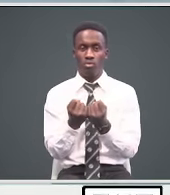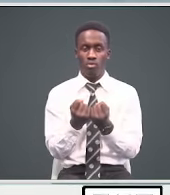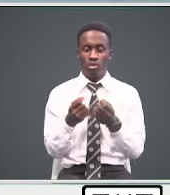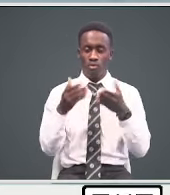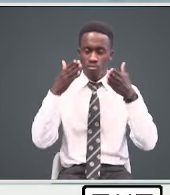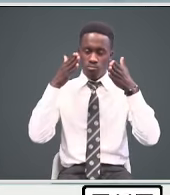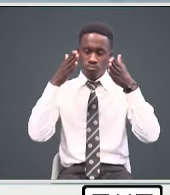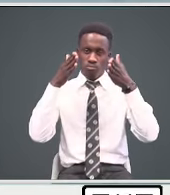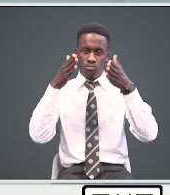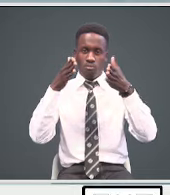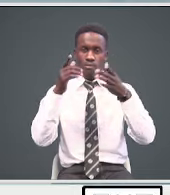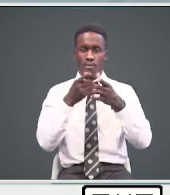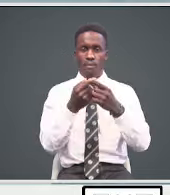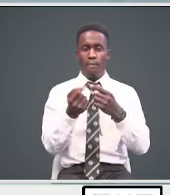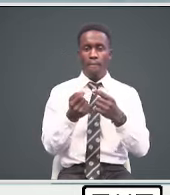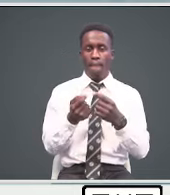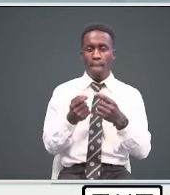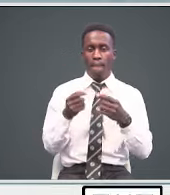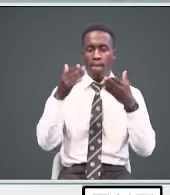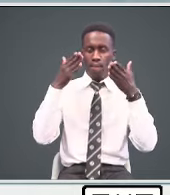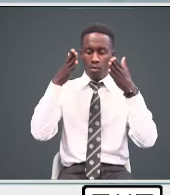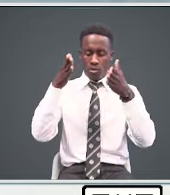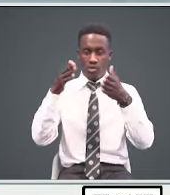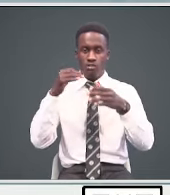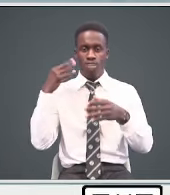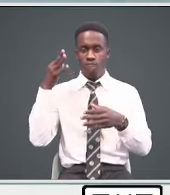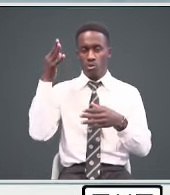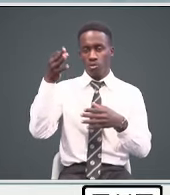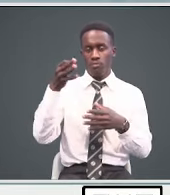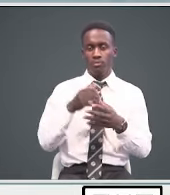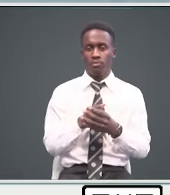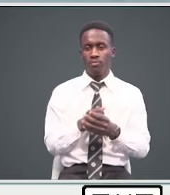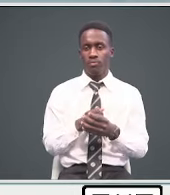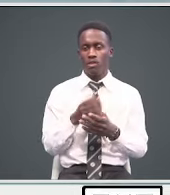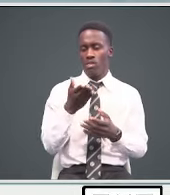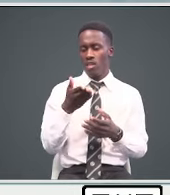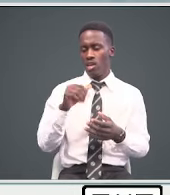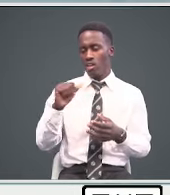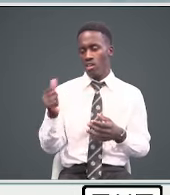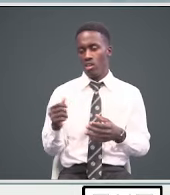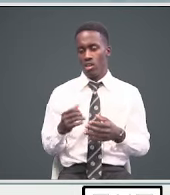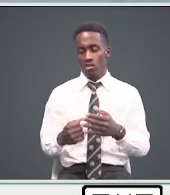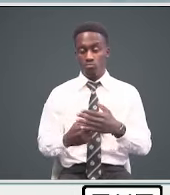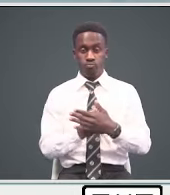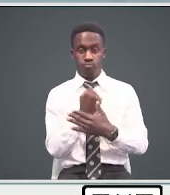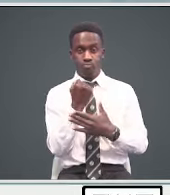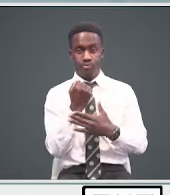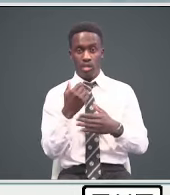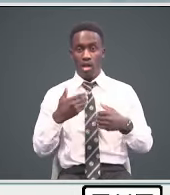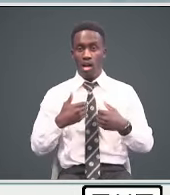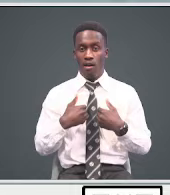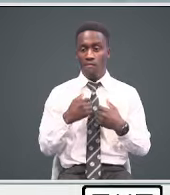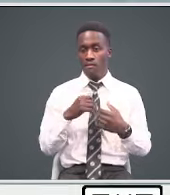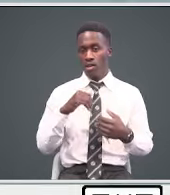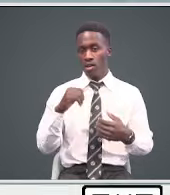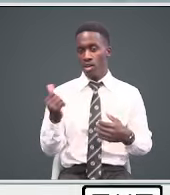focused? Are they focused on the future? Is there any growth? Do they have any business